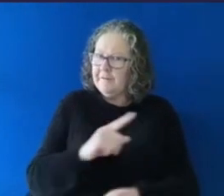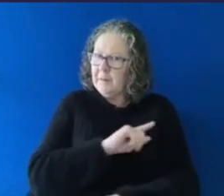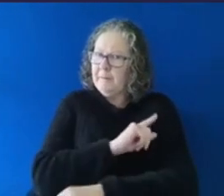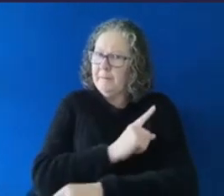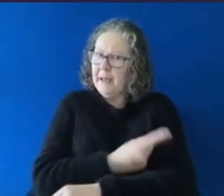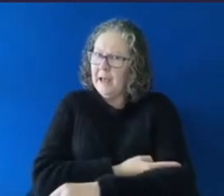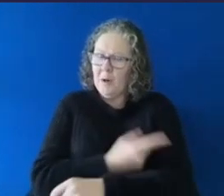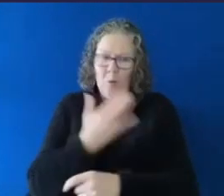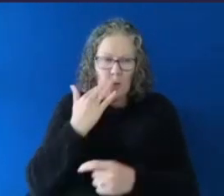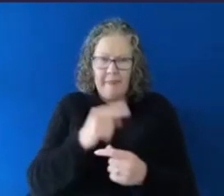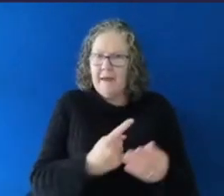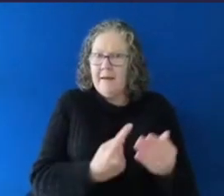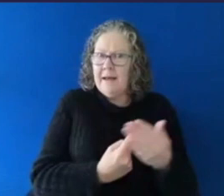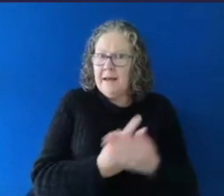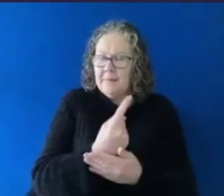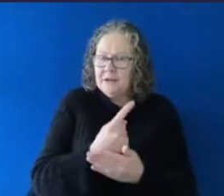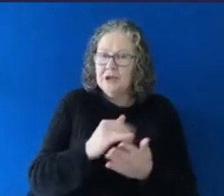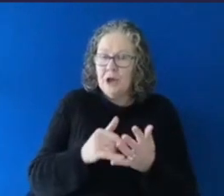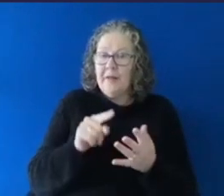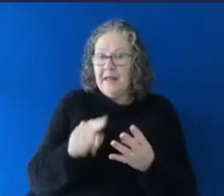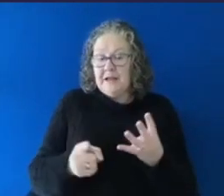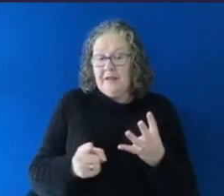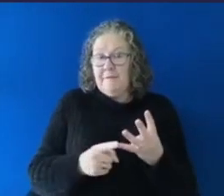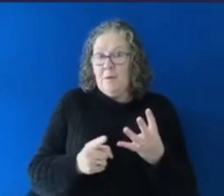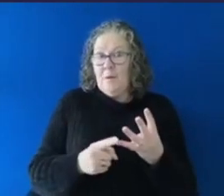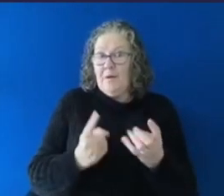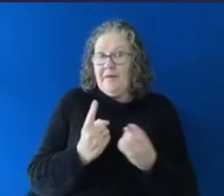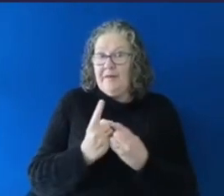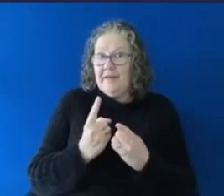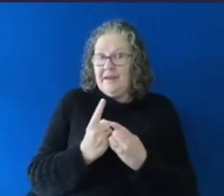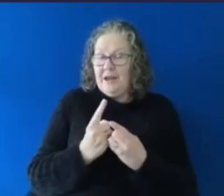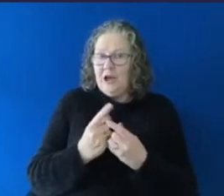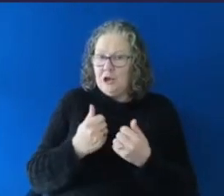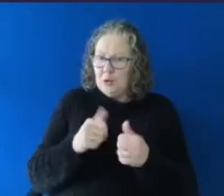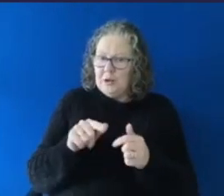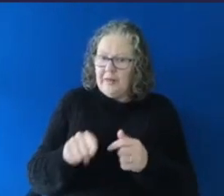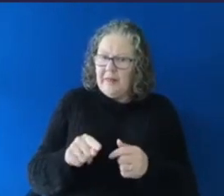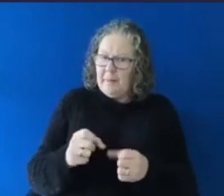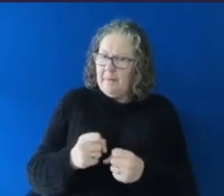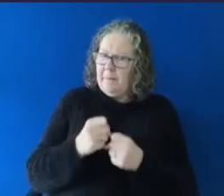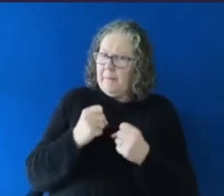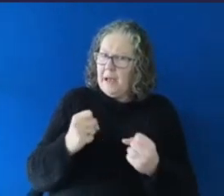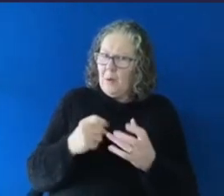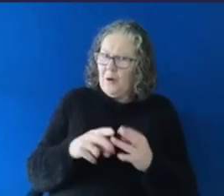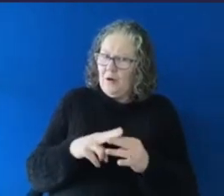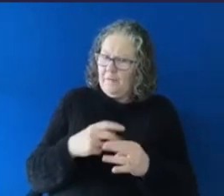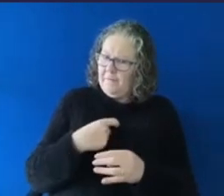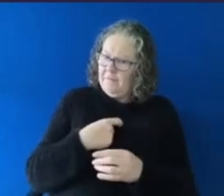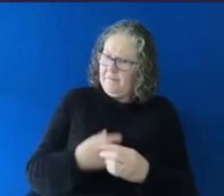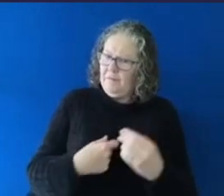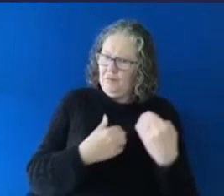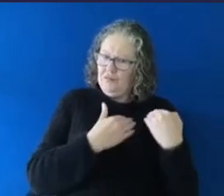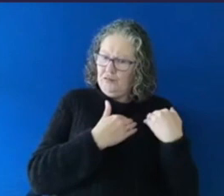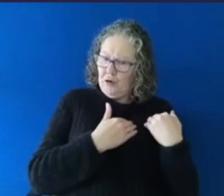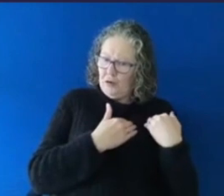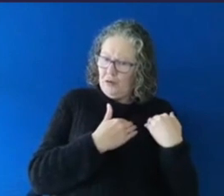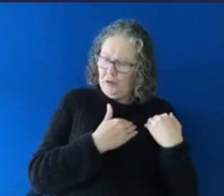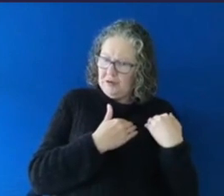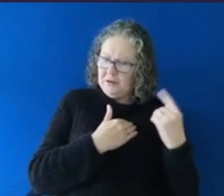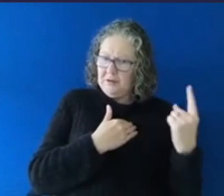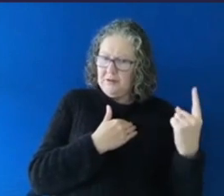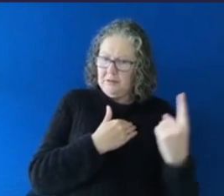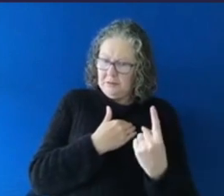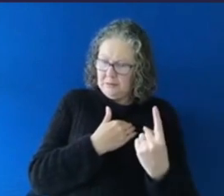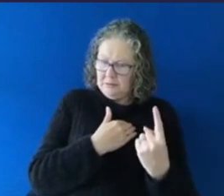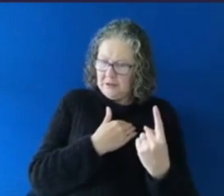about. And so that's the fourth thing we're talking about, using the power of roles, understanding how to bring these roles versus activities to